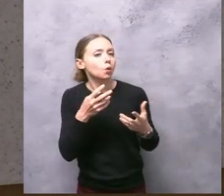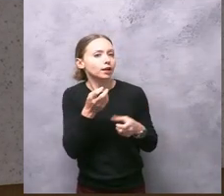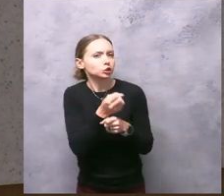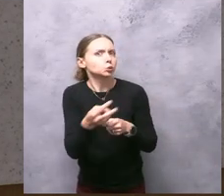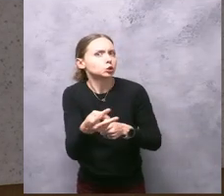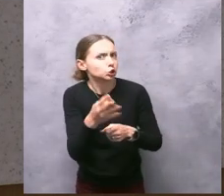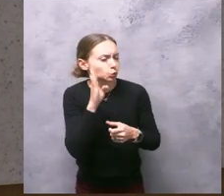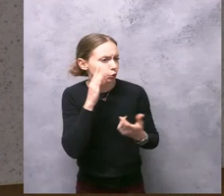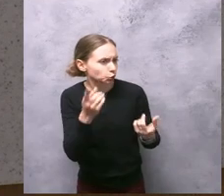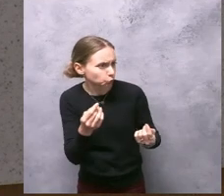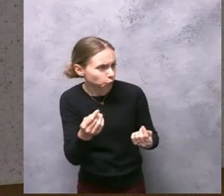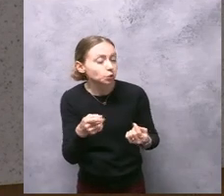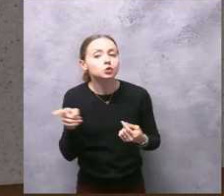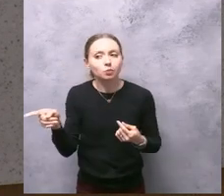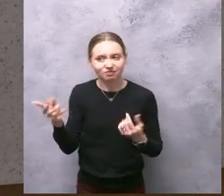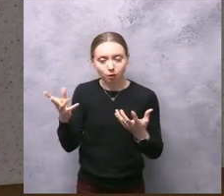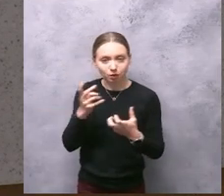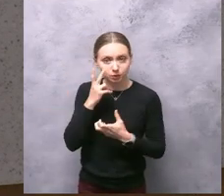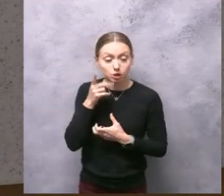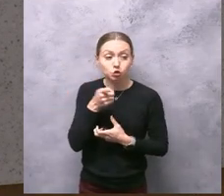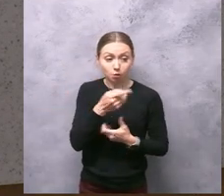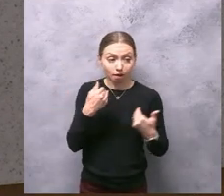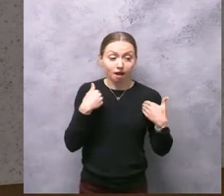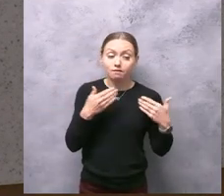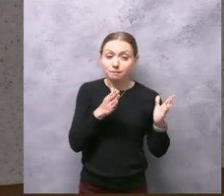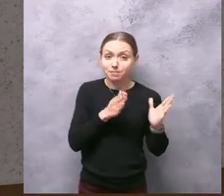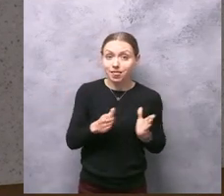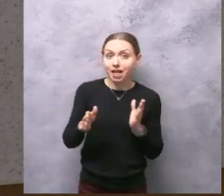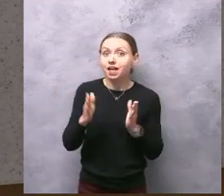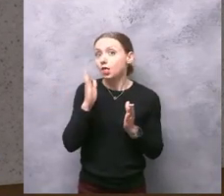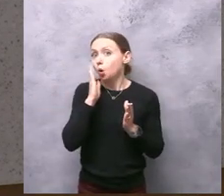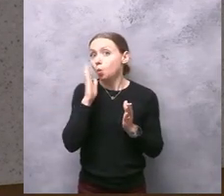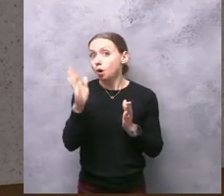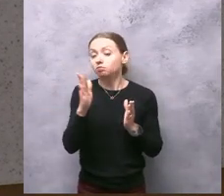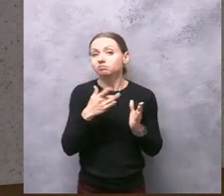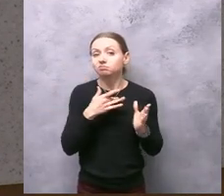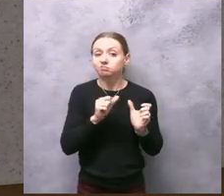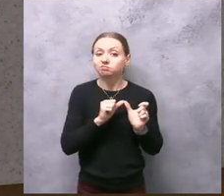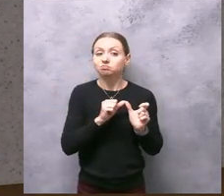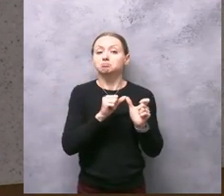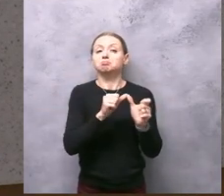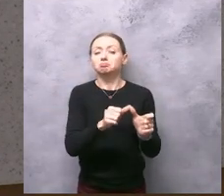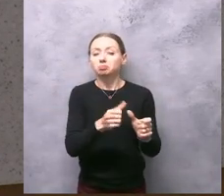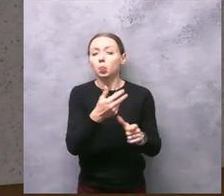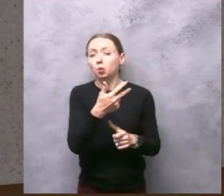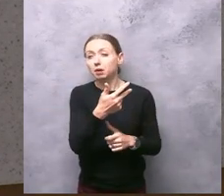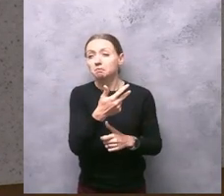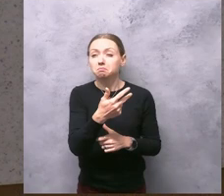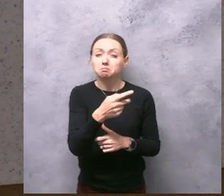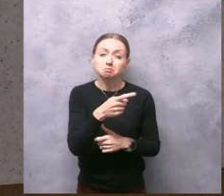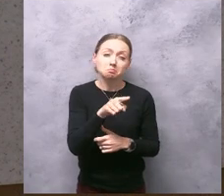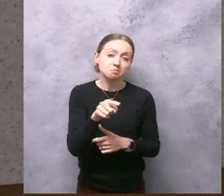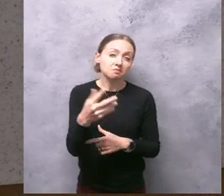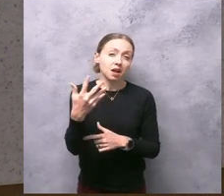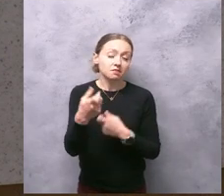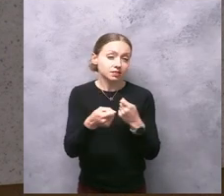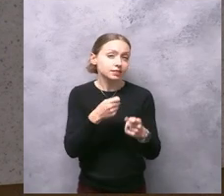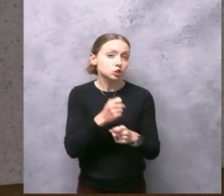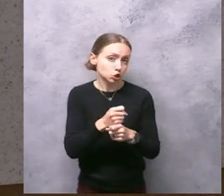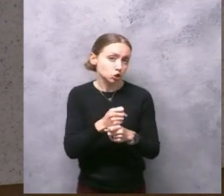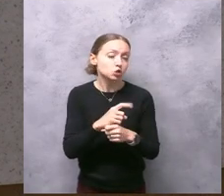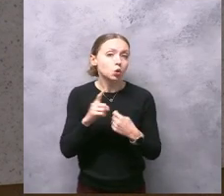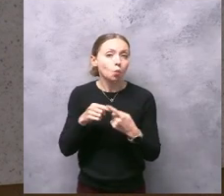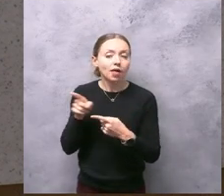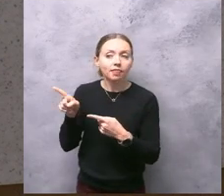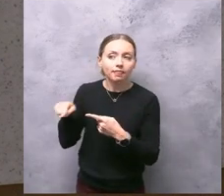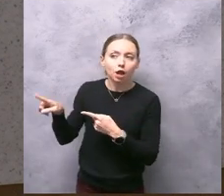to be able to see that you've got a plan that will carry you usually 3 to 5 years out is what they ask us for whenever they're talking to me